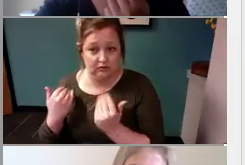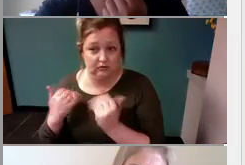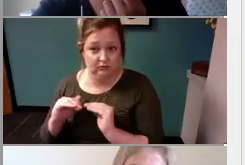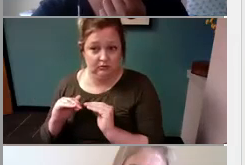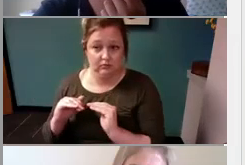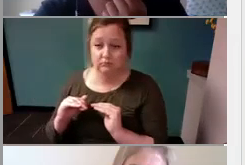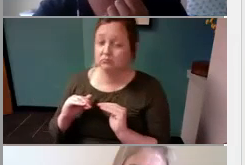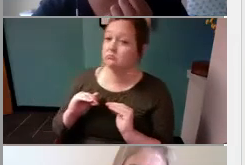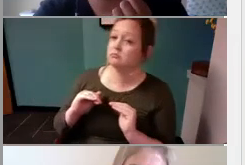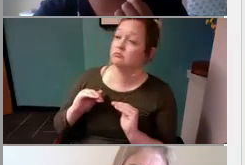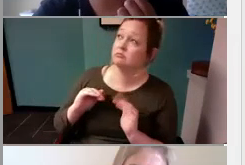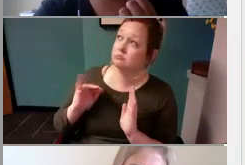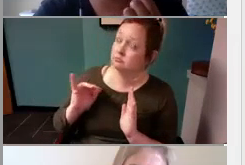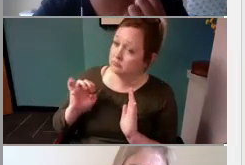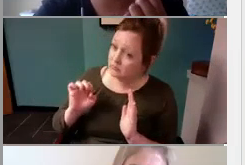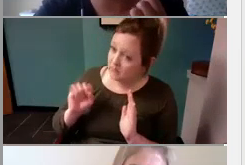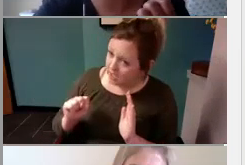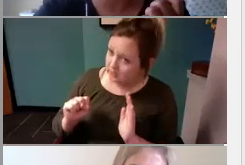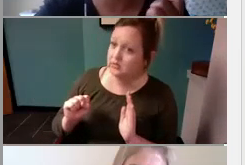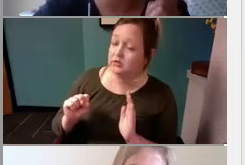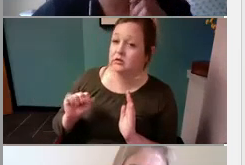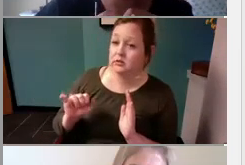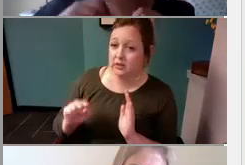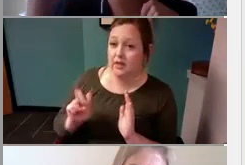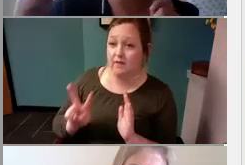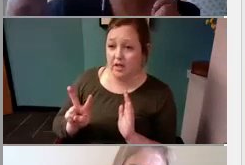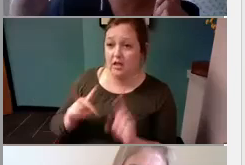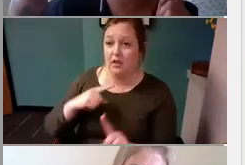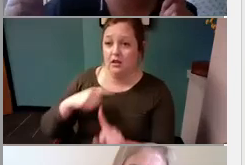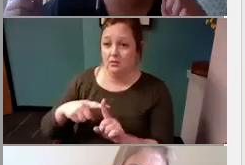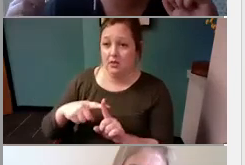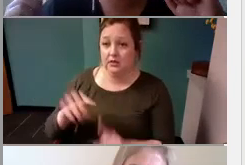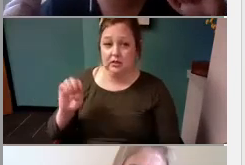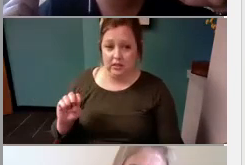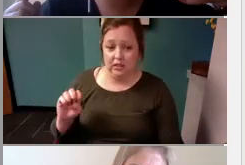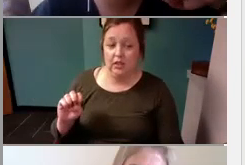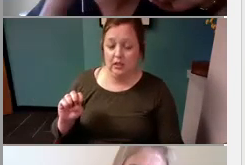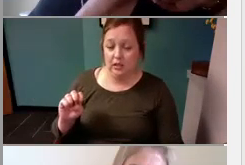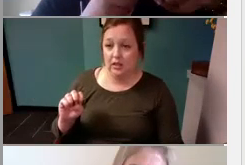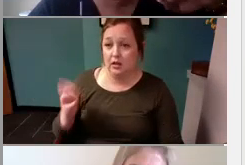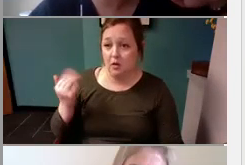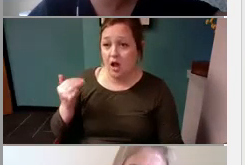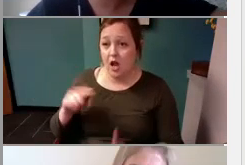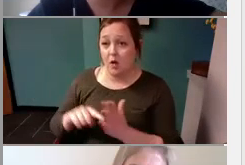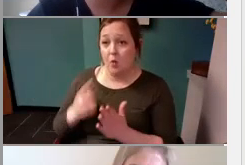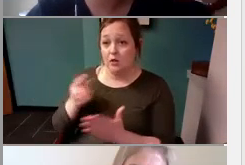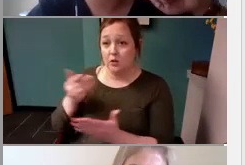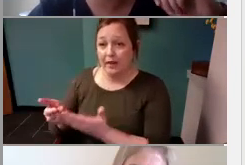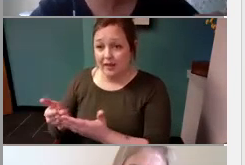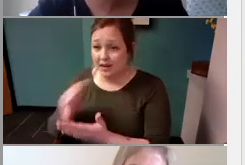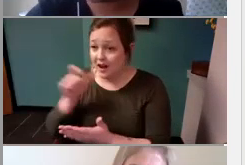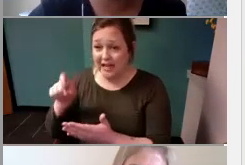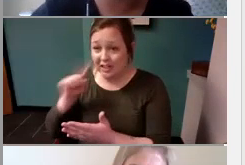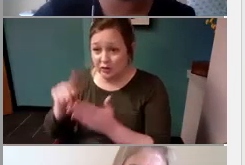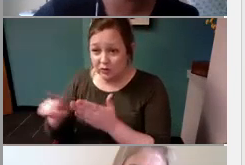Yes. Yes. It is going to be V plus E, because once we get there, it is not needed to check for that, because that is not a